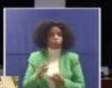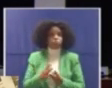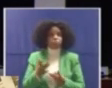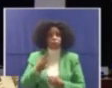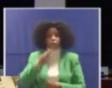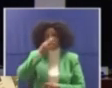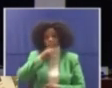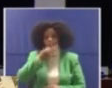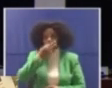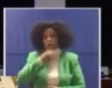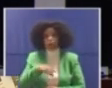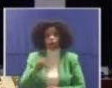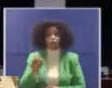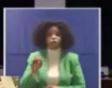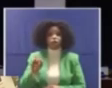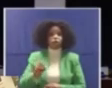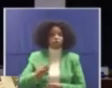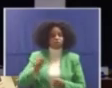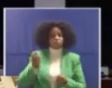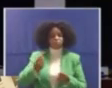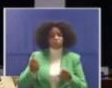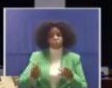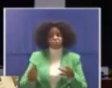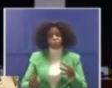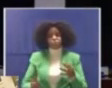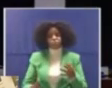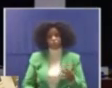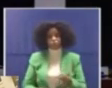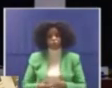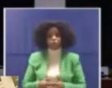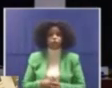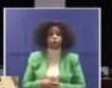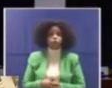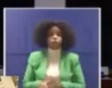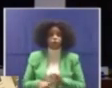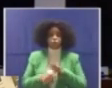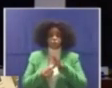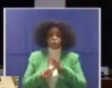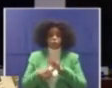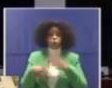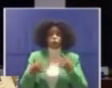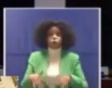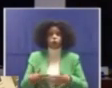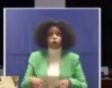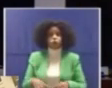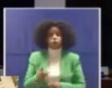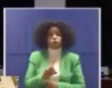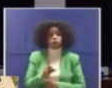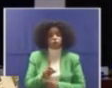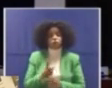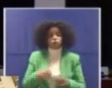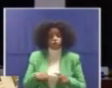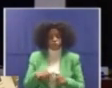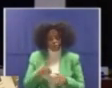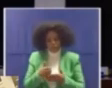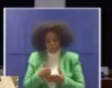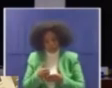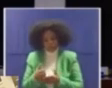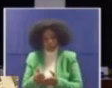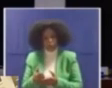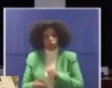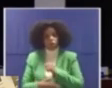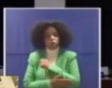etc. So it's important that we assist that country to stabilize